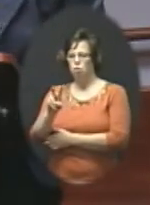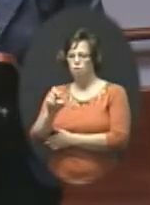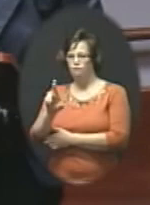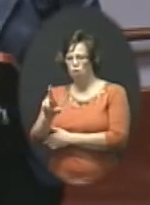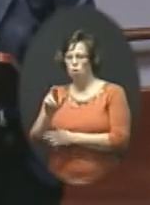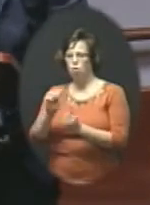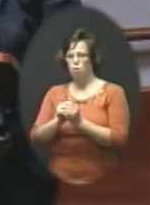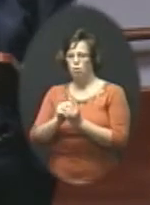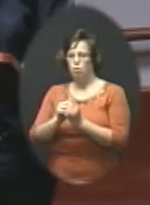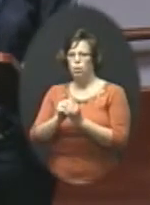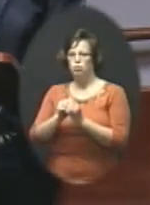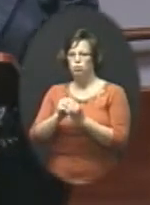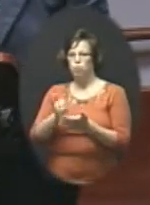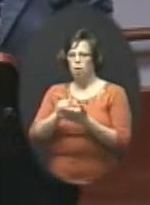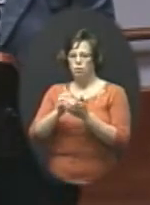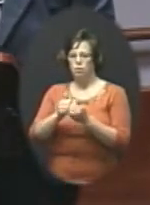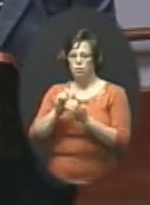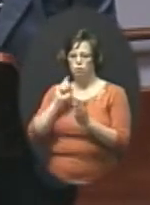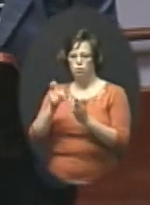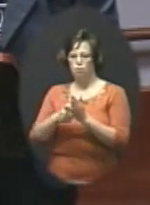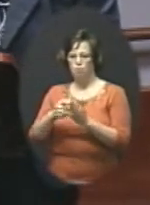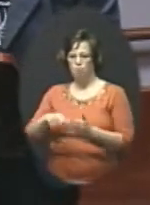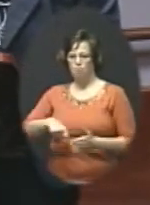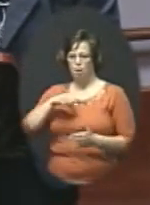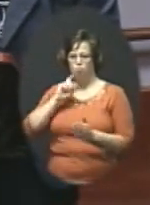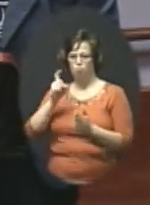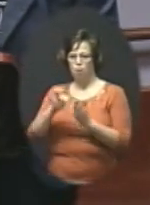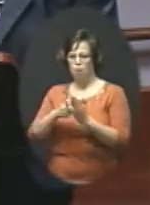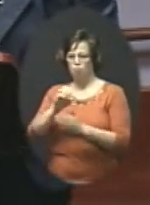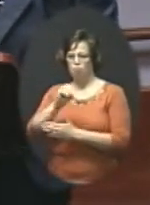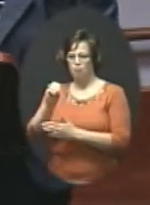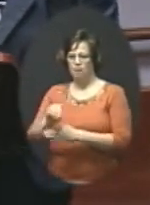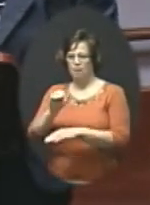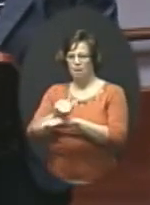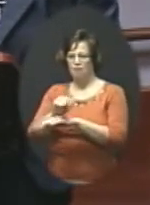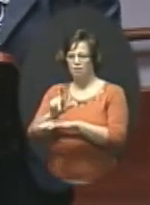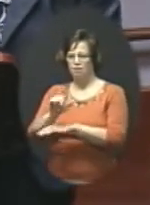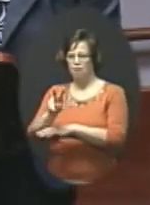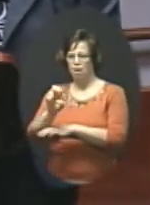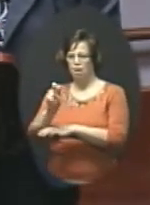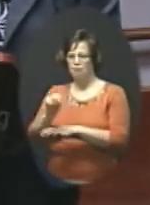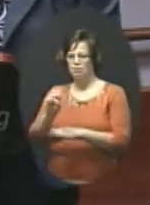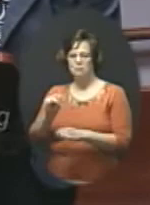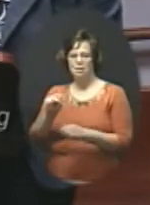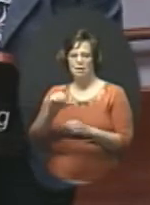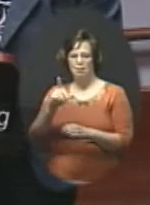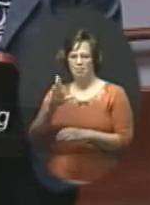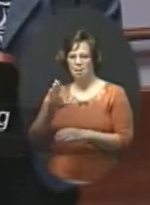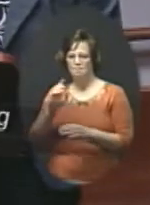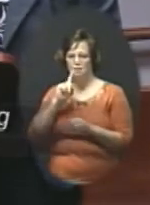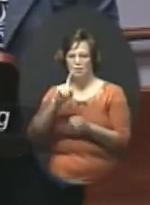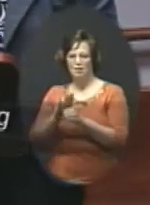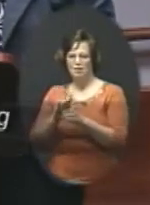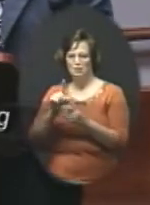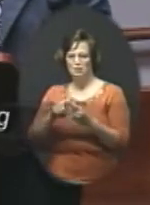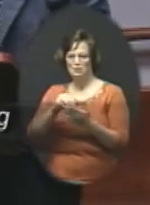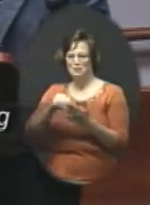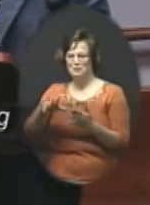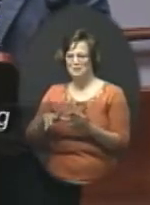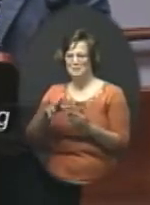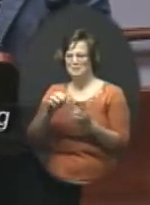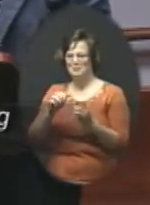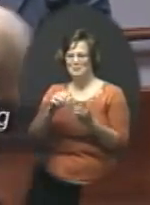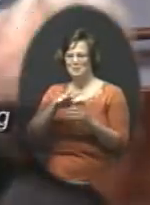recognition. We are proud to recognize the Olathe Evening Lions Club for their dedicated support to students and programs throughout the